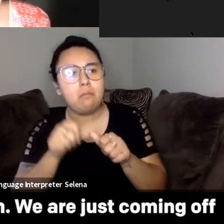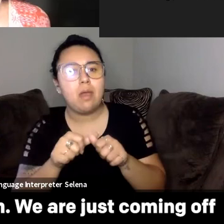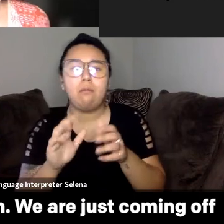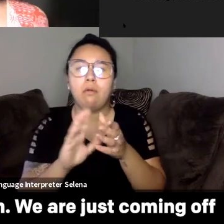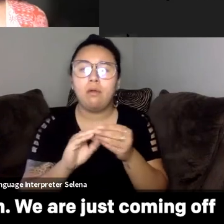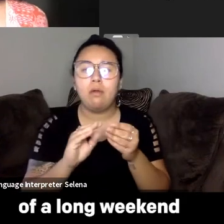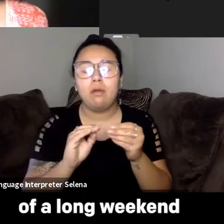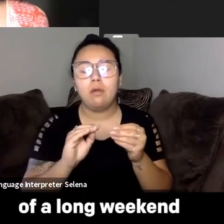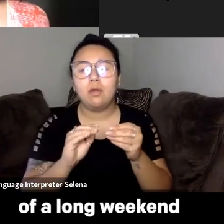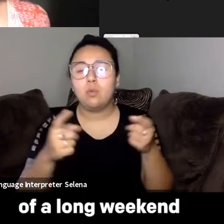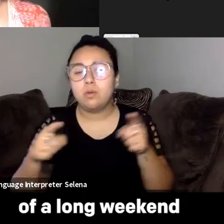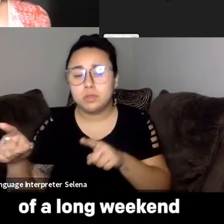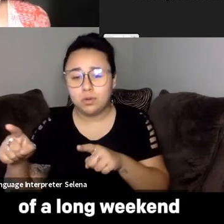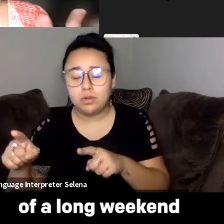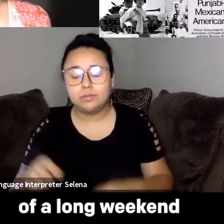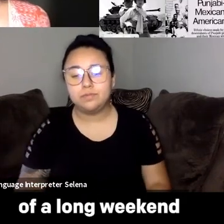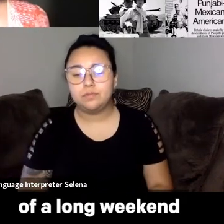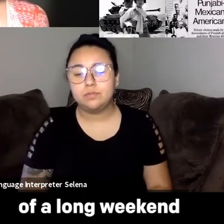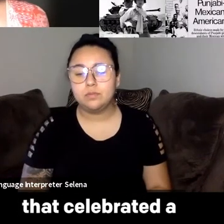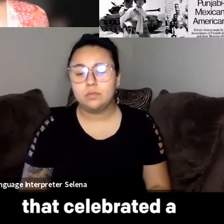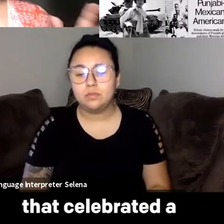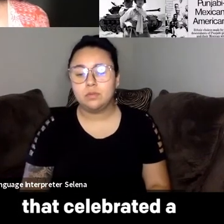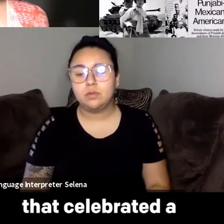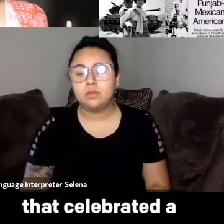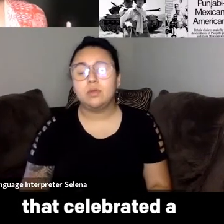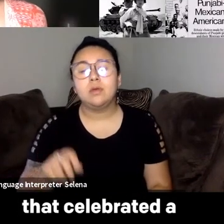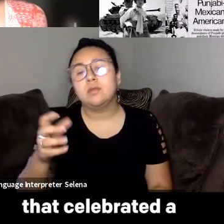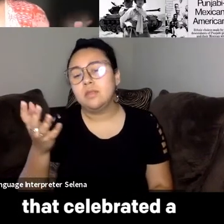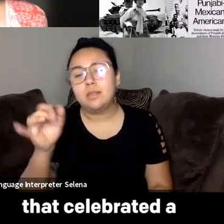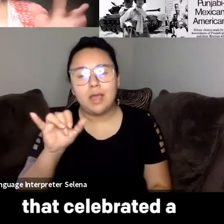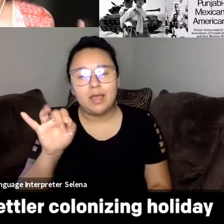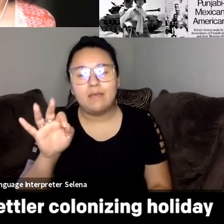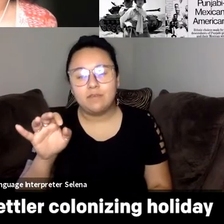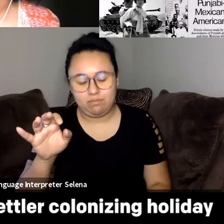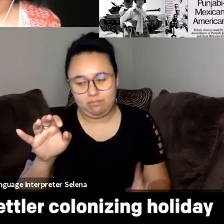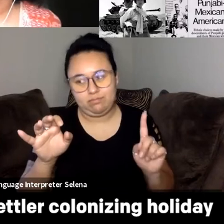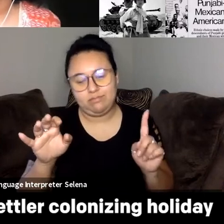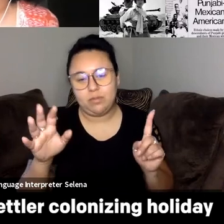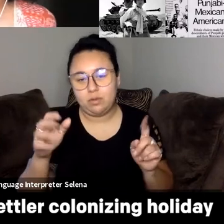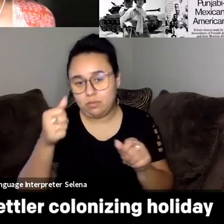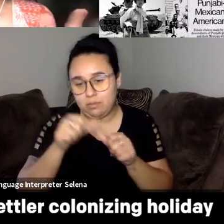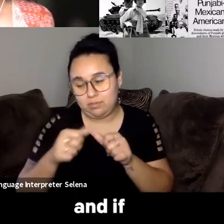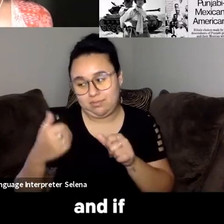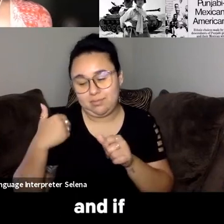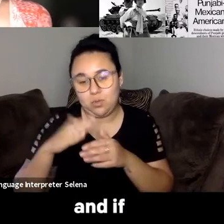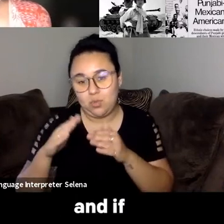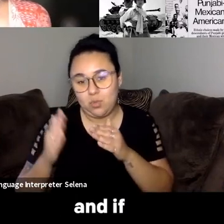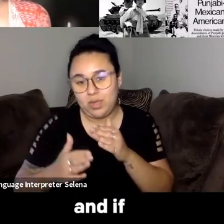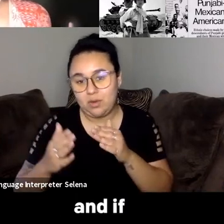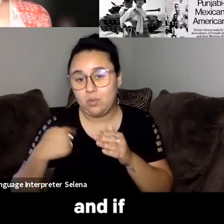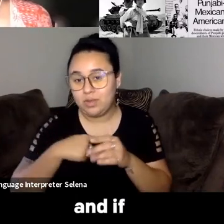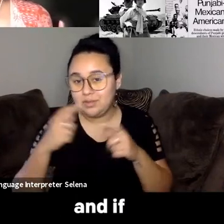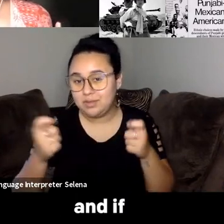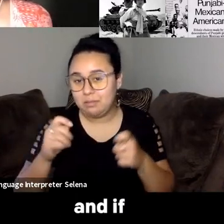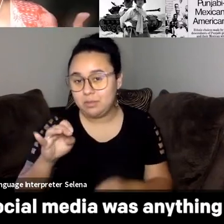just coming off a long weekend that celebrated a settler colonizing holiday.